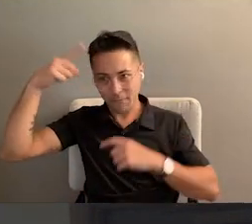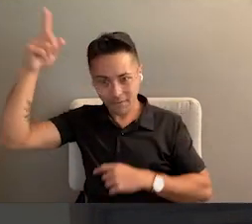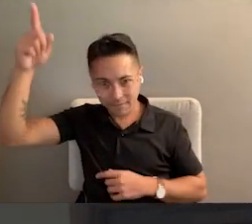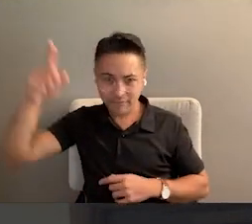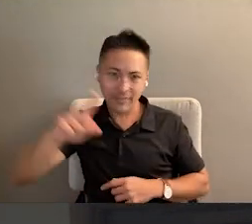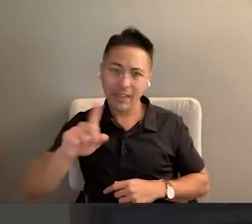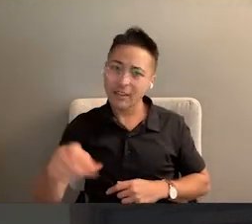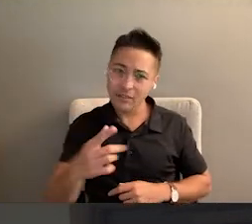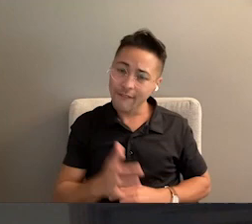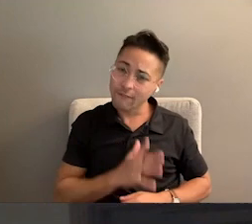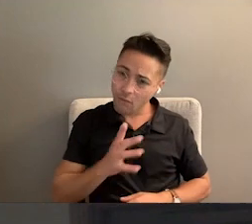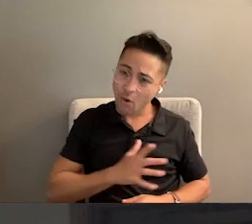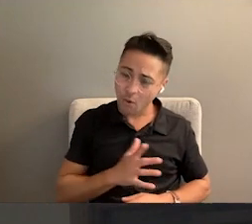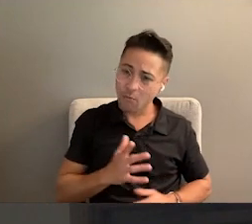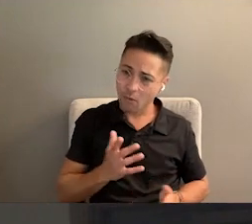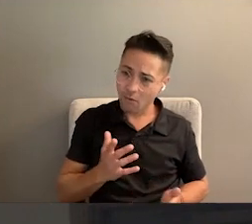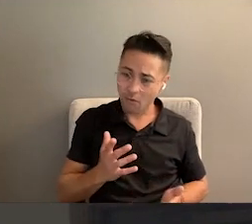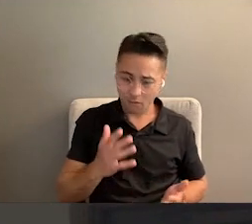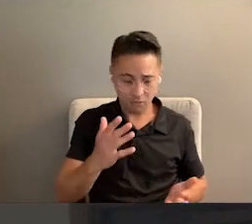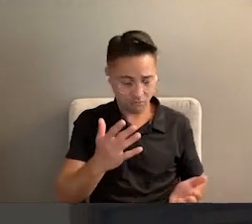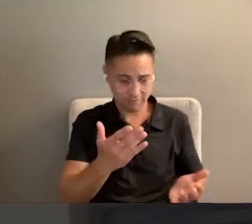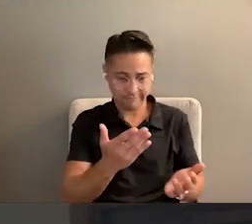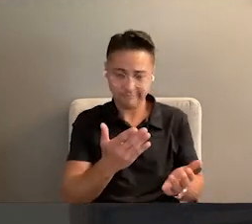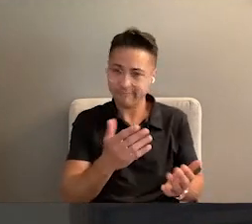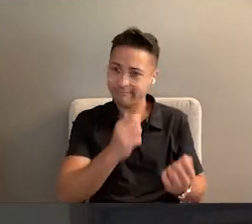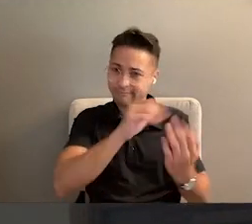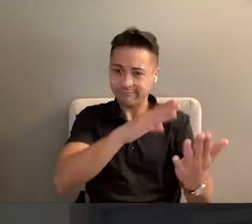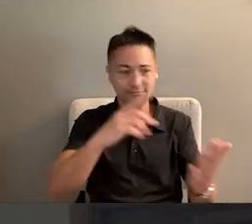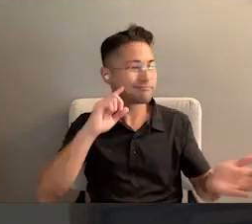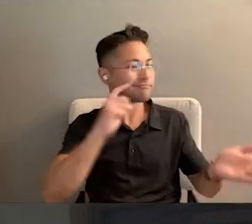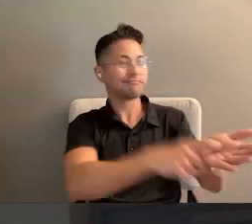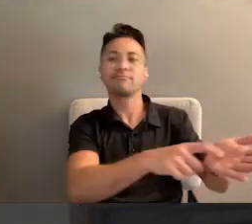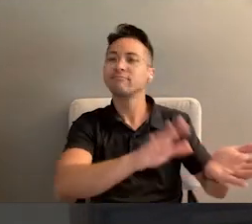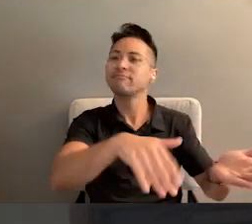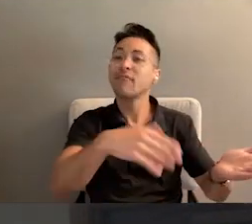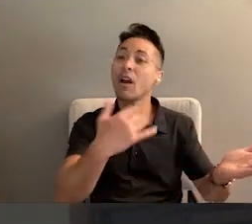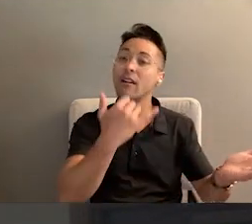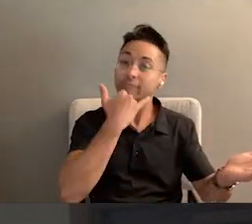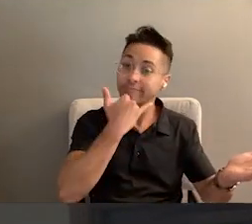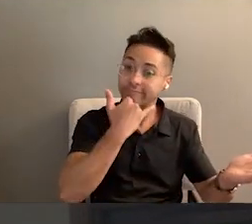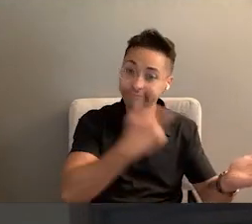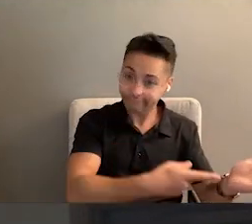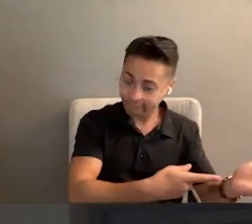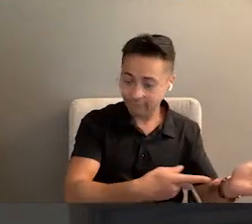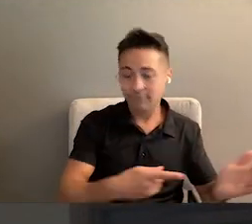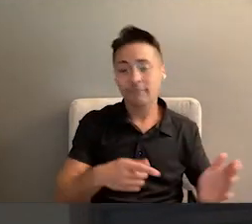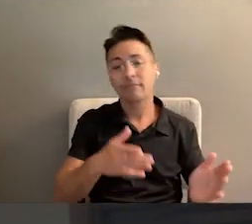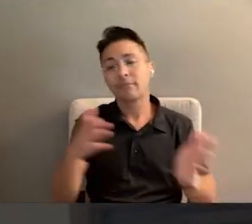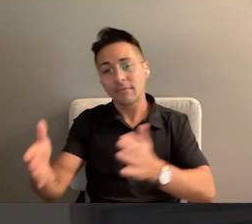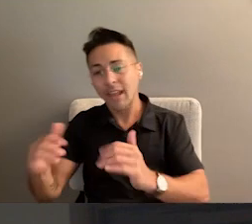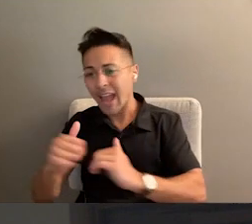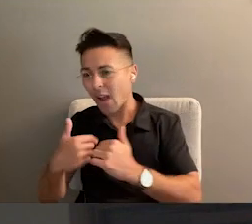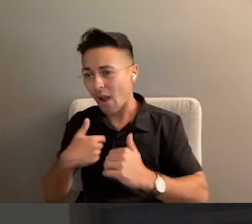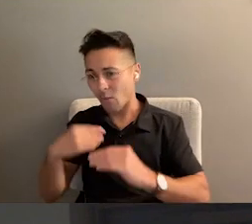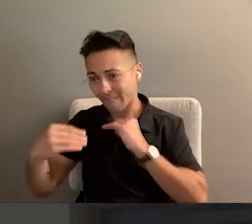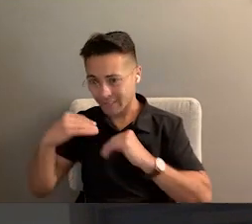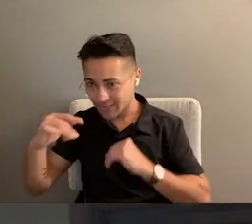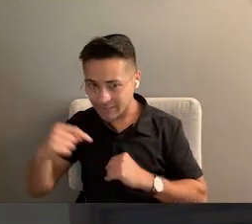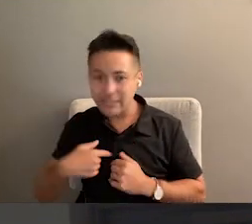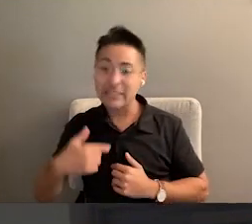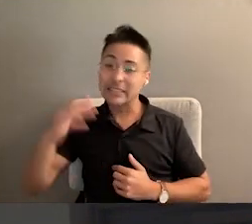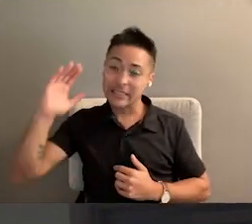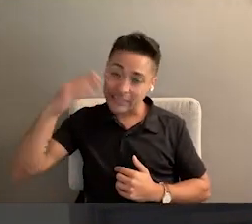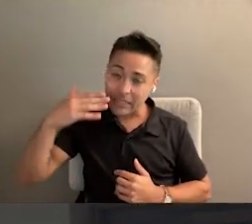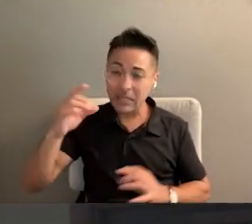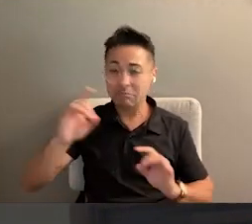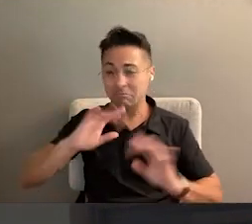part of our agreement with the federal government. And it's just it's a formal thing acknowledging, oops, and here's how I'm gonna